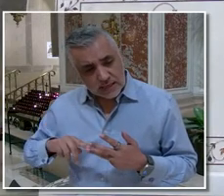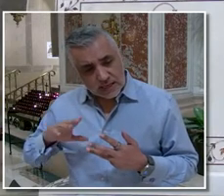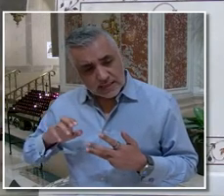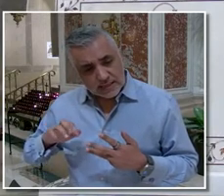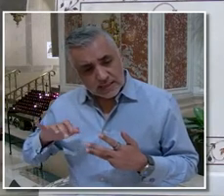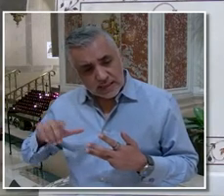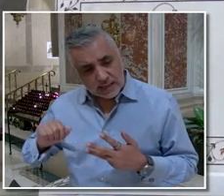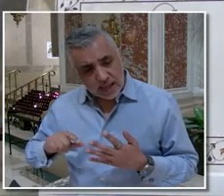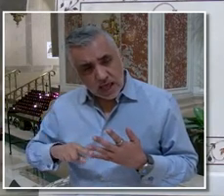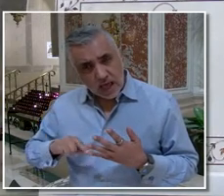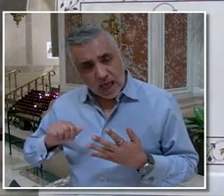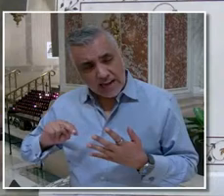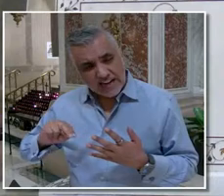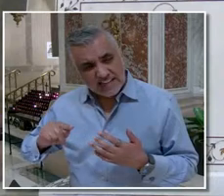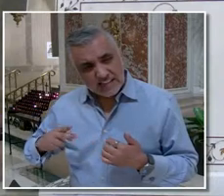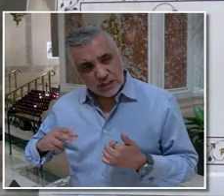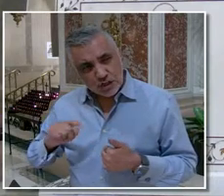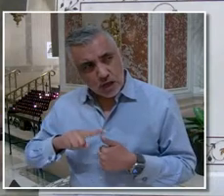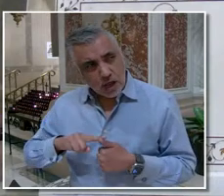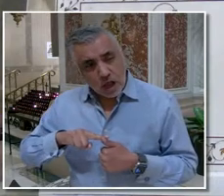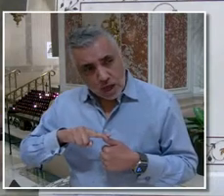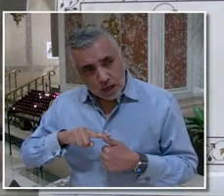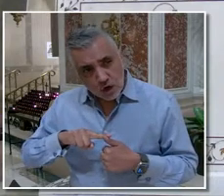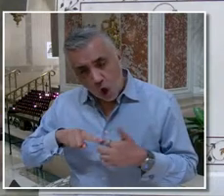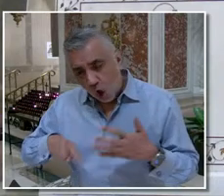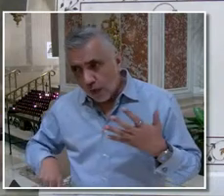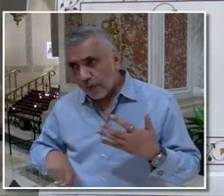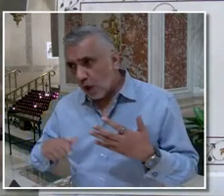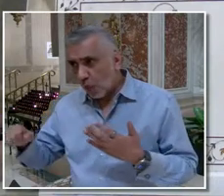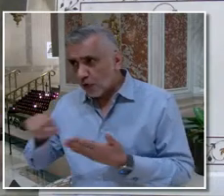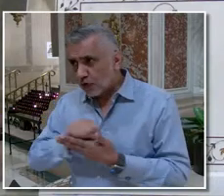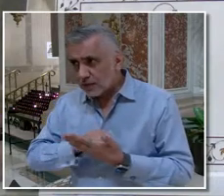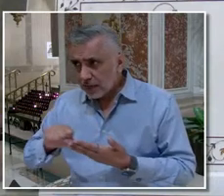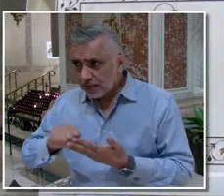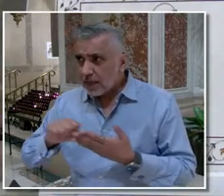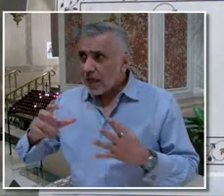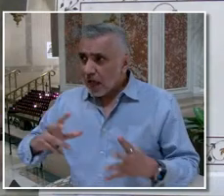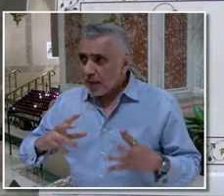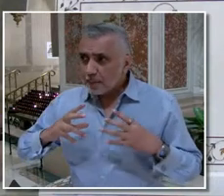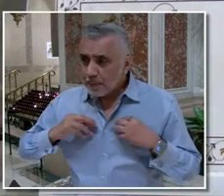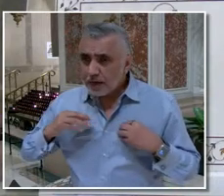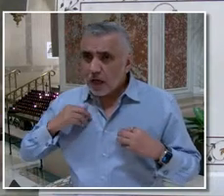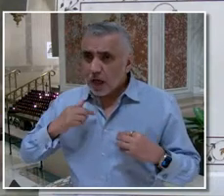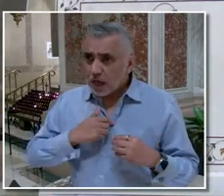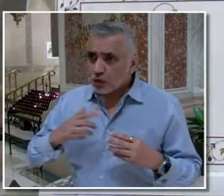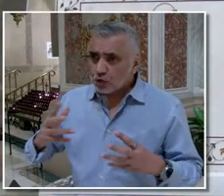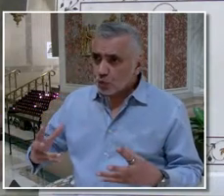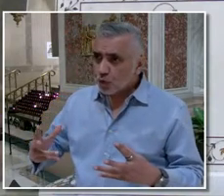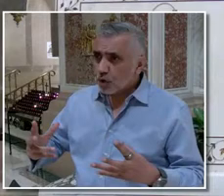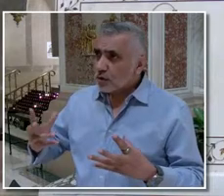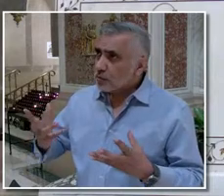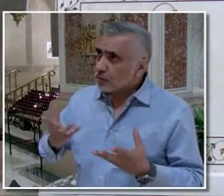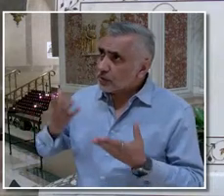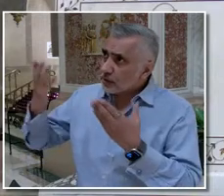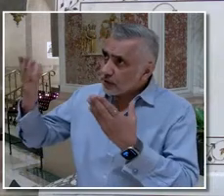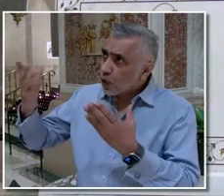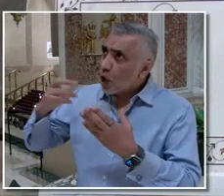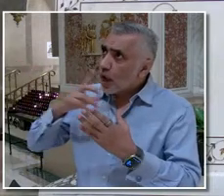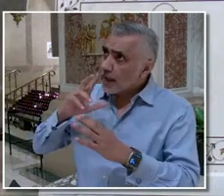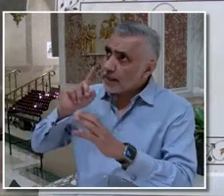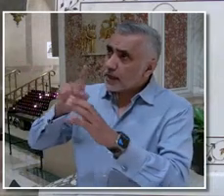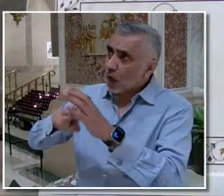Cecilia, Anastasia, and all your saints. Admit us, we beseech you, into their